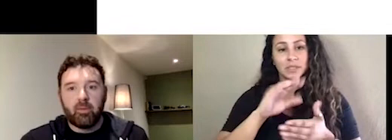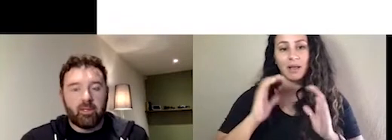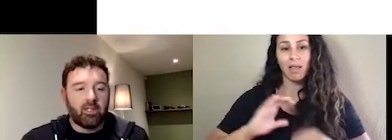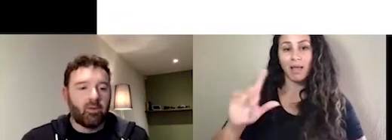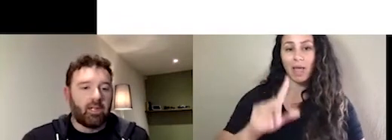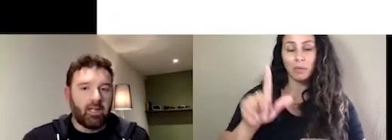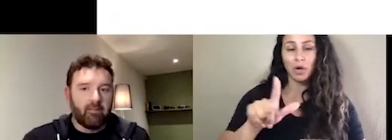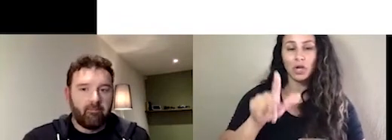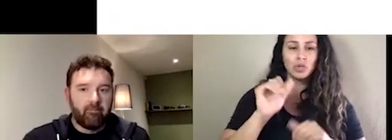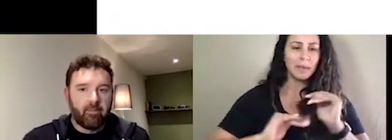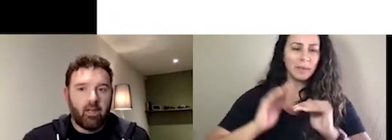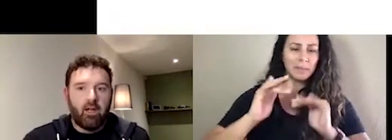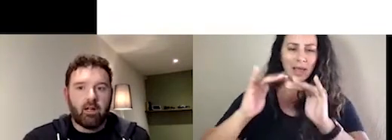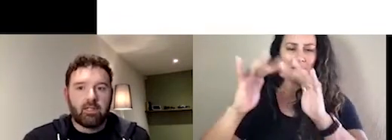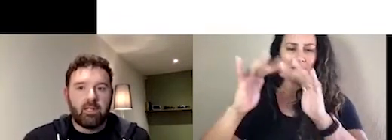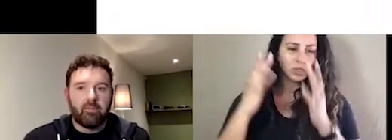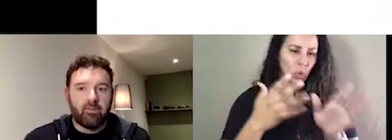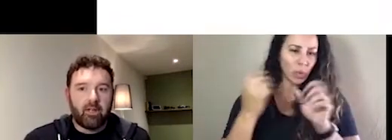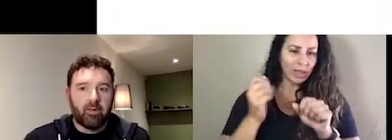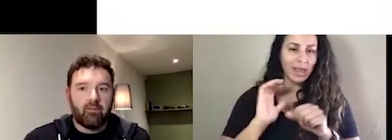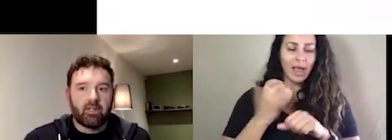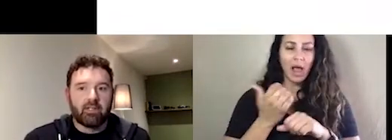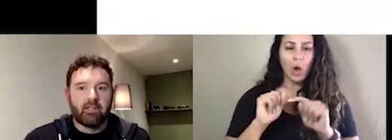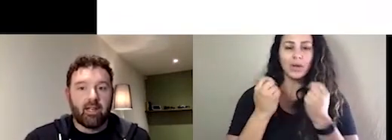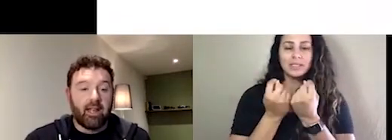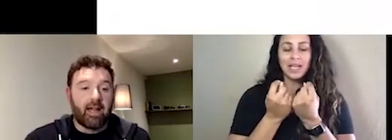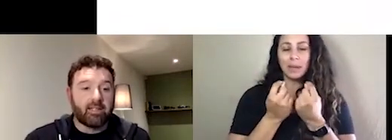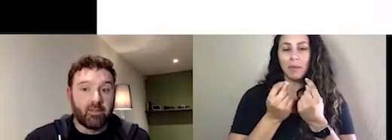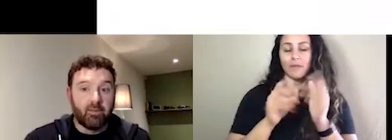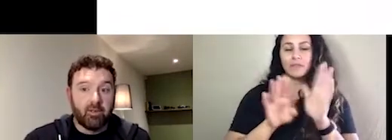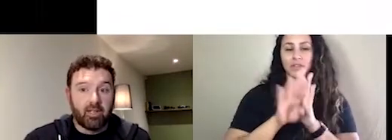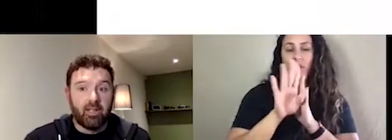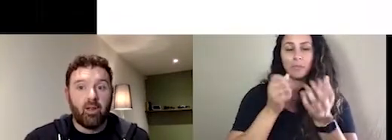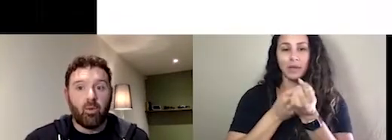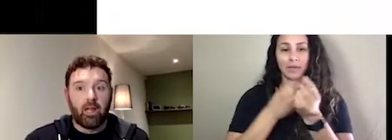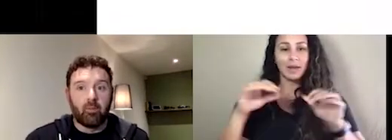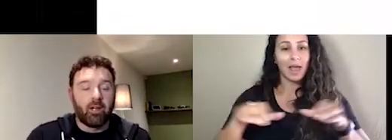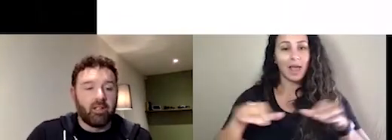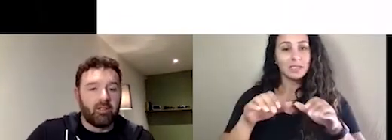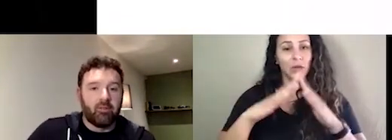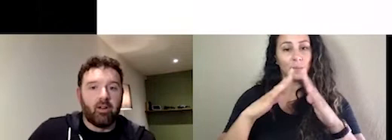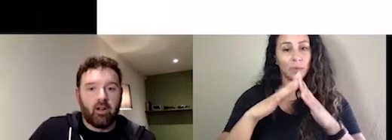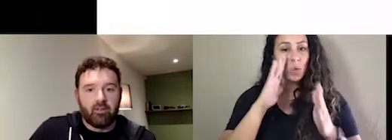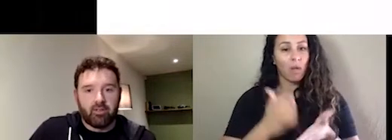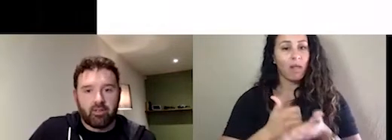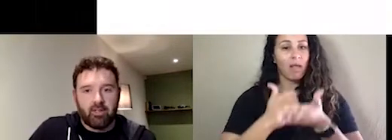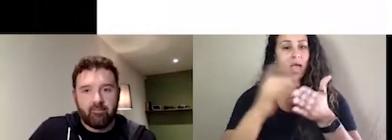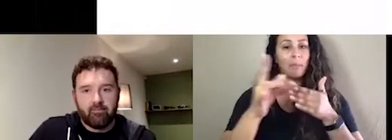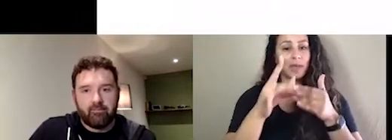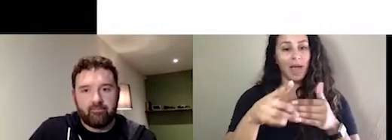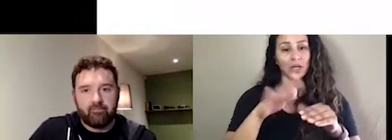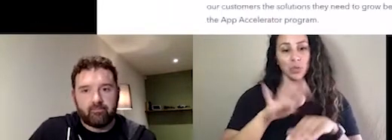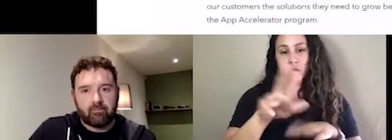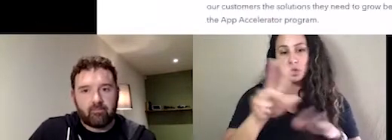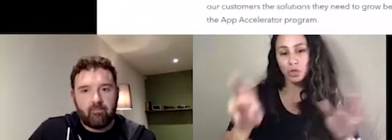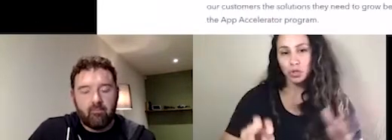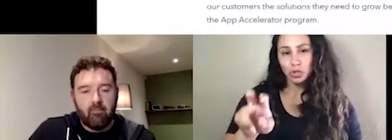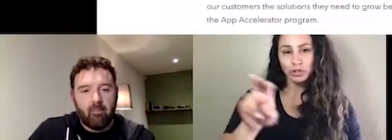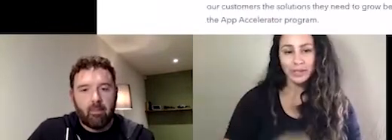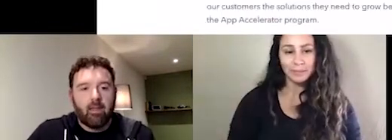you'll be building quickly. Our team of developer advocates and active community will help guide you on your journey.